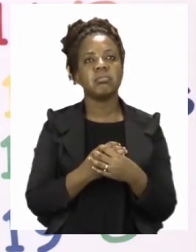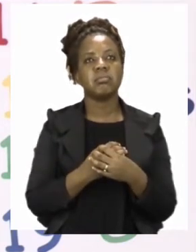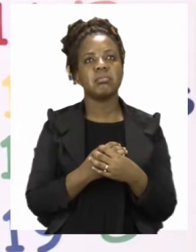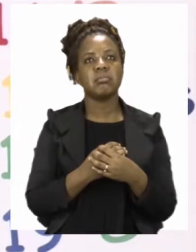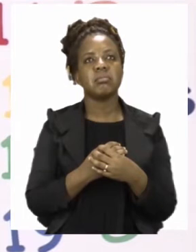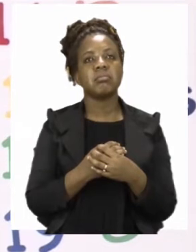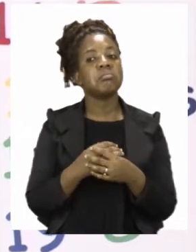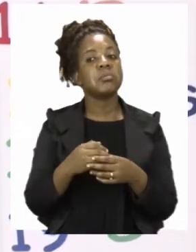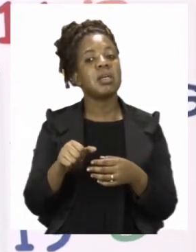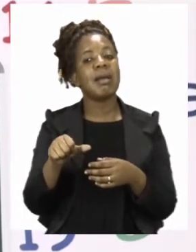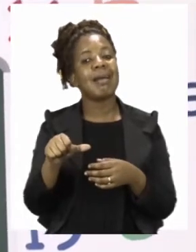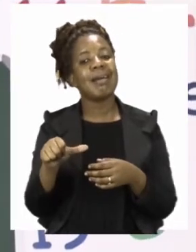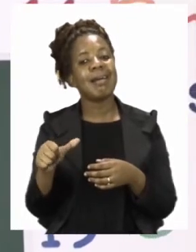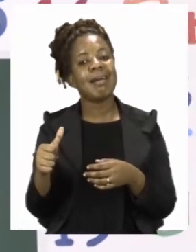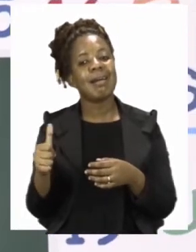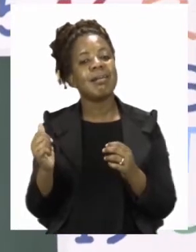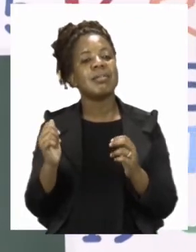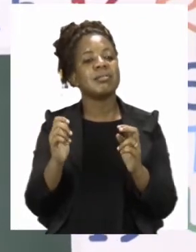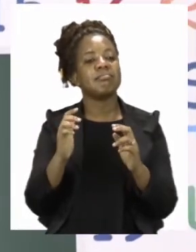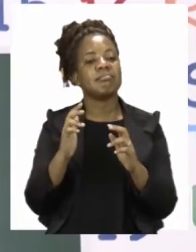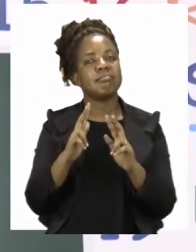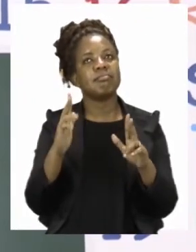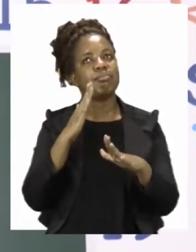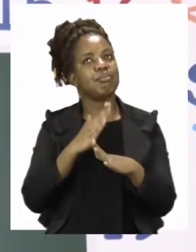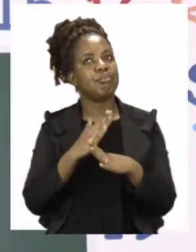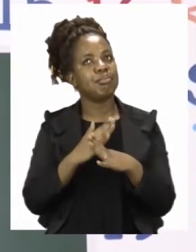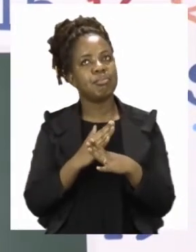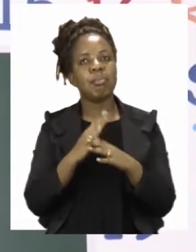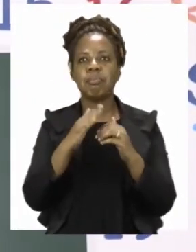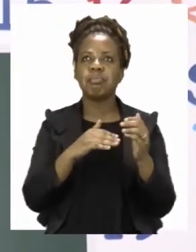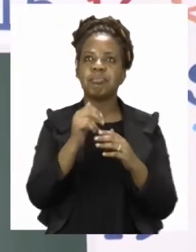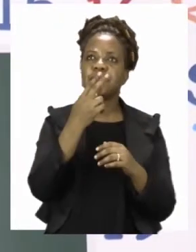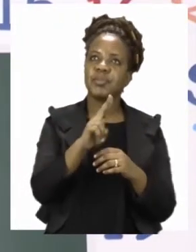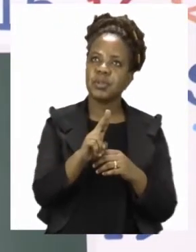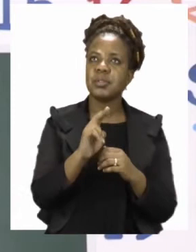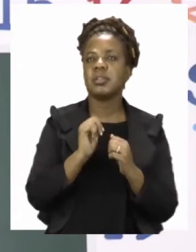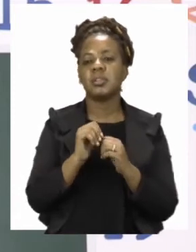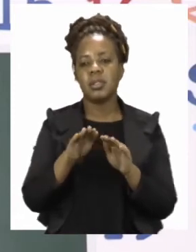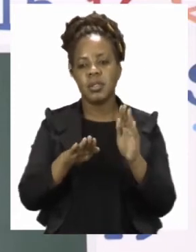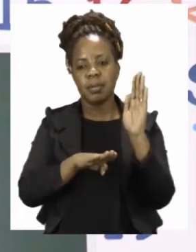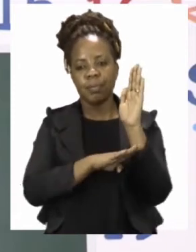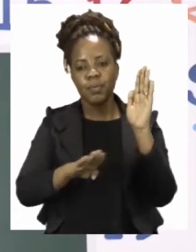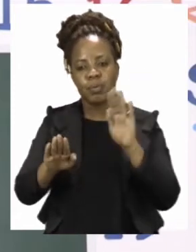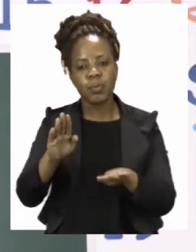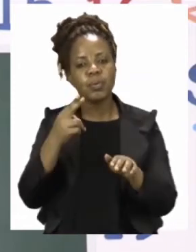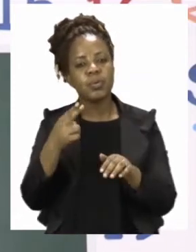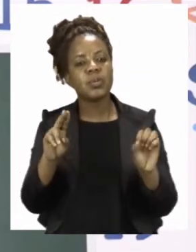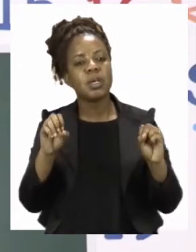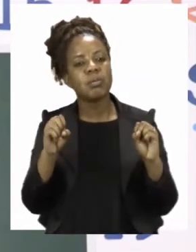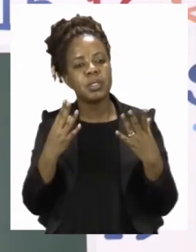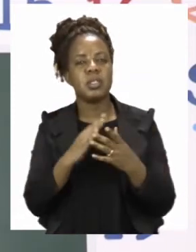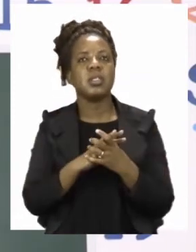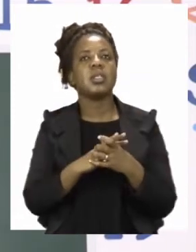7, 8, 9. So we know that we have 9. So let